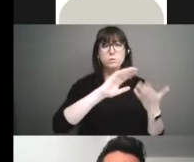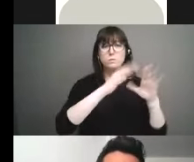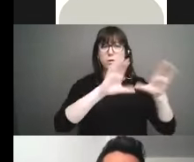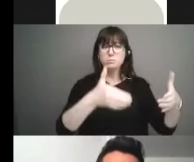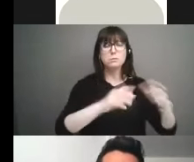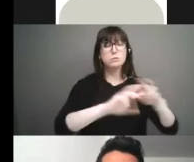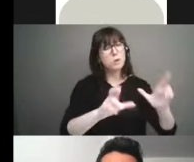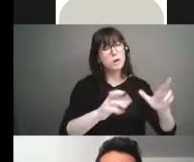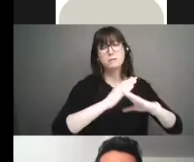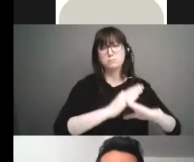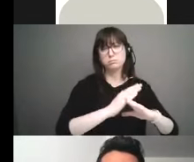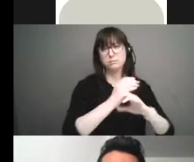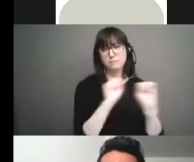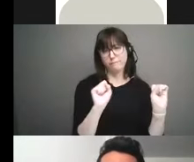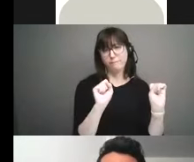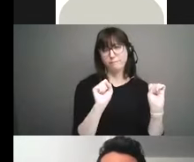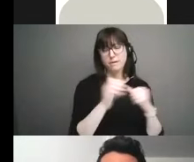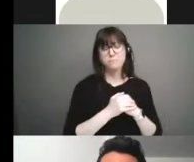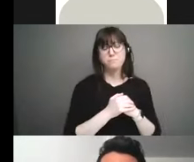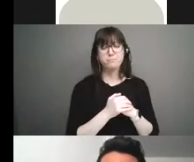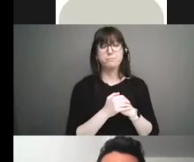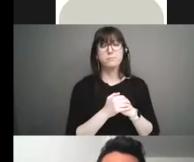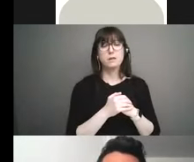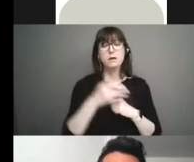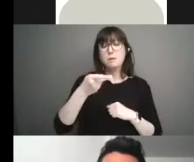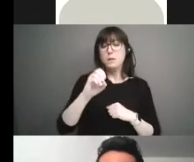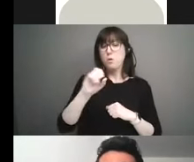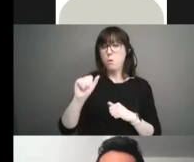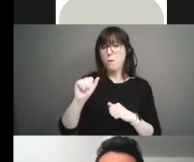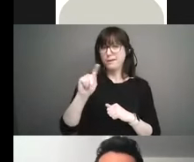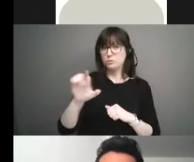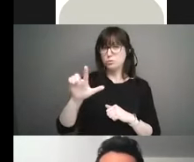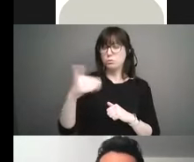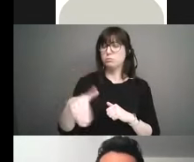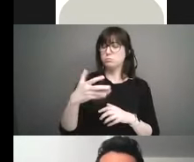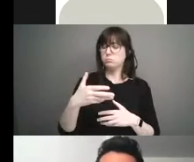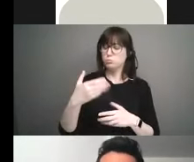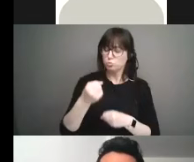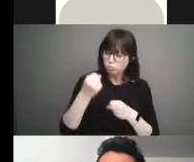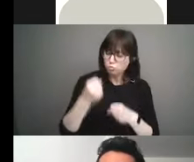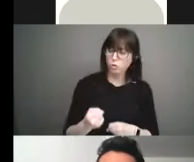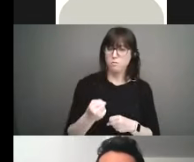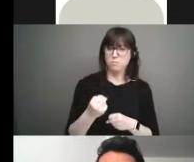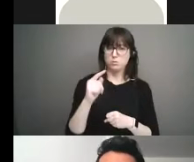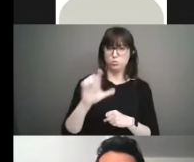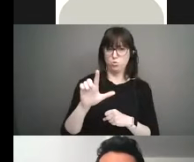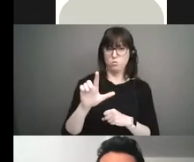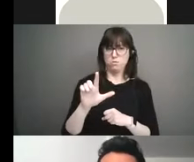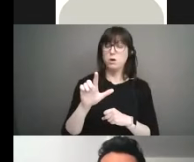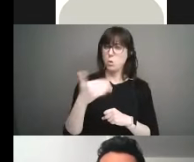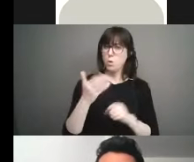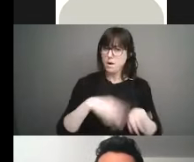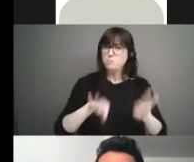protected. The power of attorney tool can be a very powerful one and a very useful one